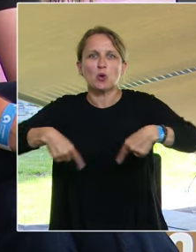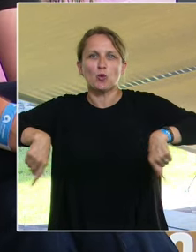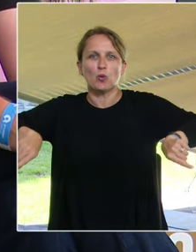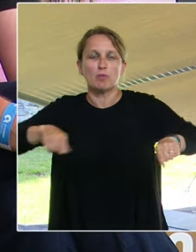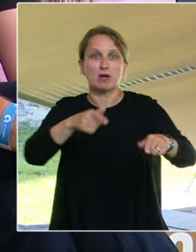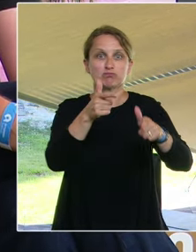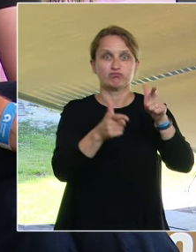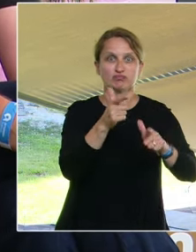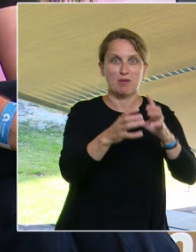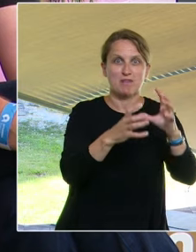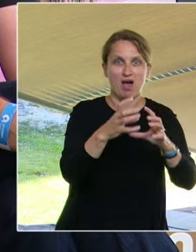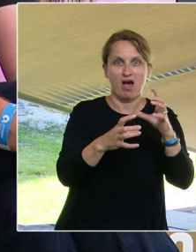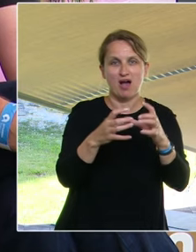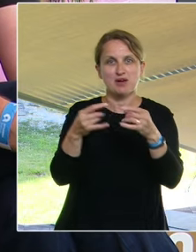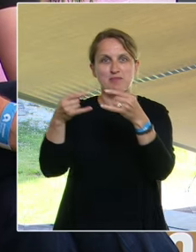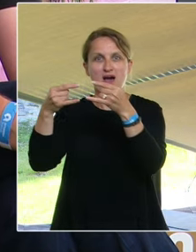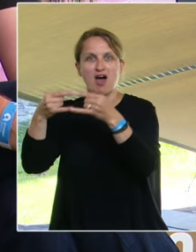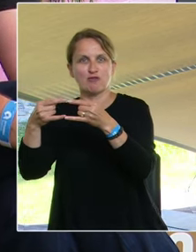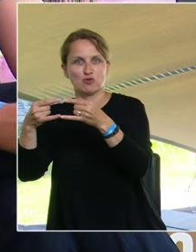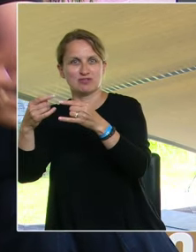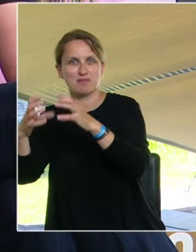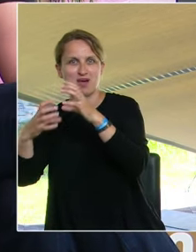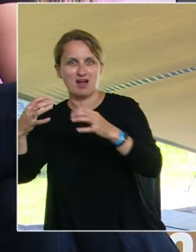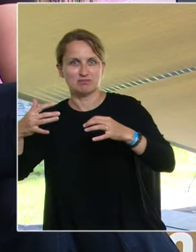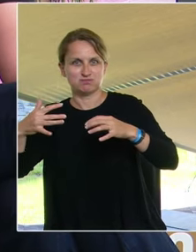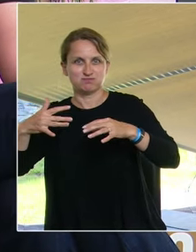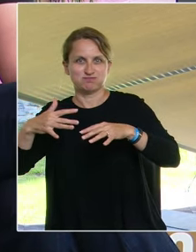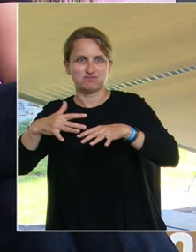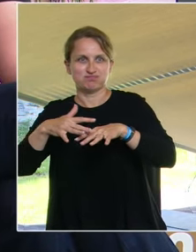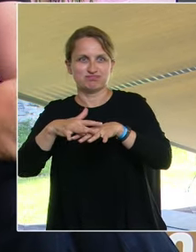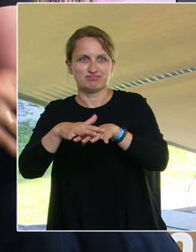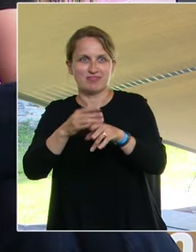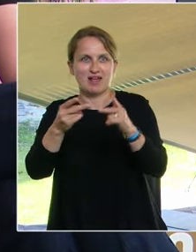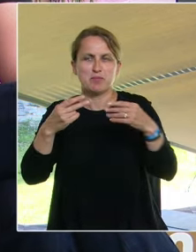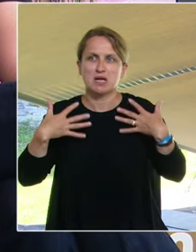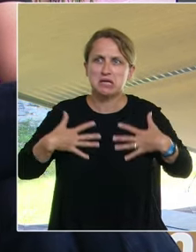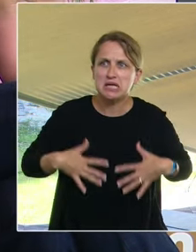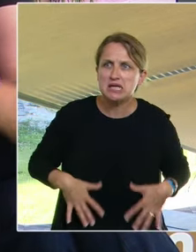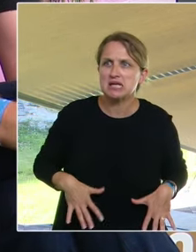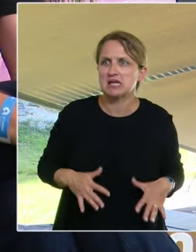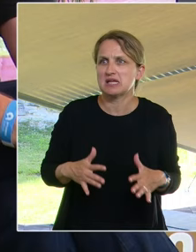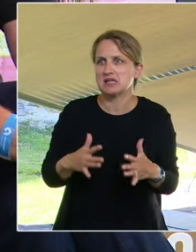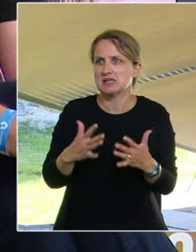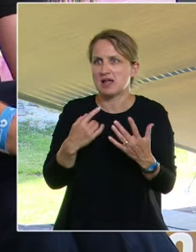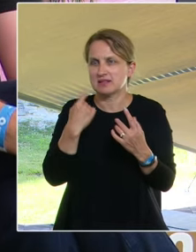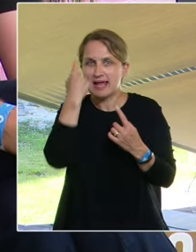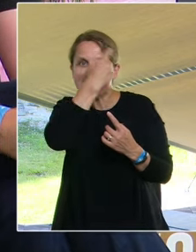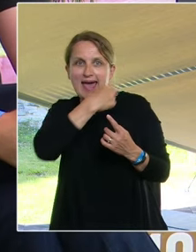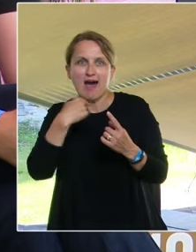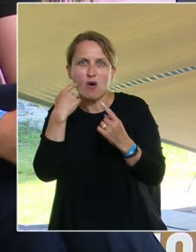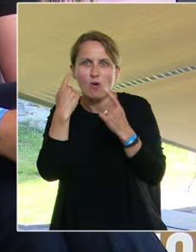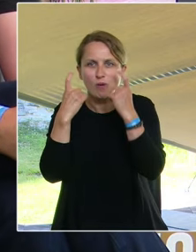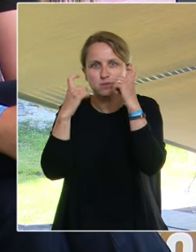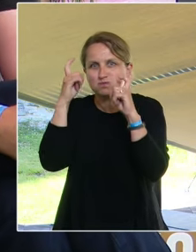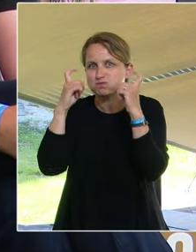with different kinds of outfits, not really perhaps only the clothes, but you know, facial features and etc.